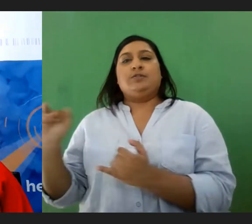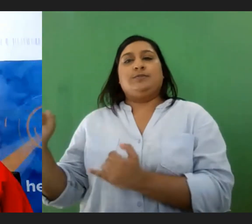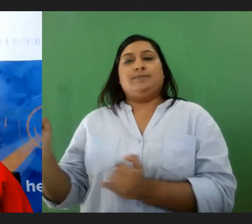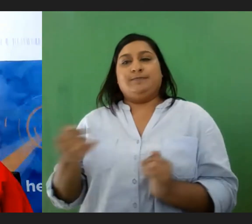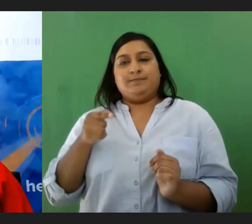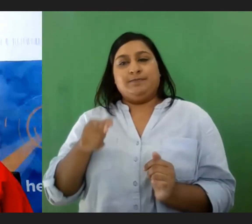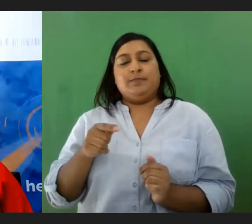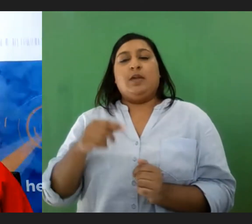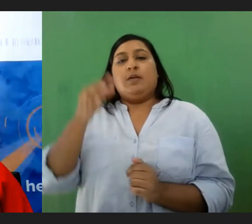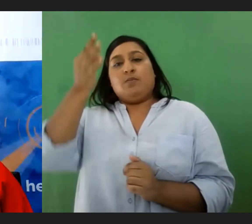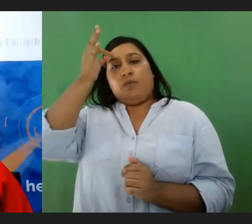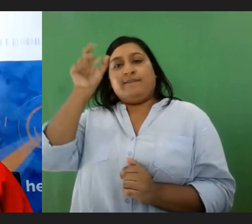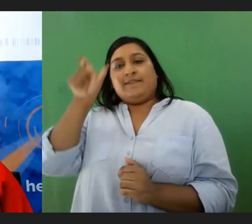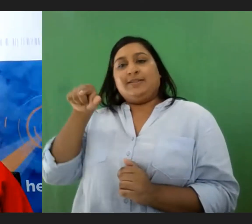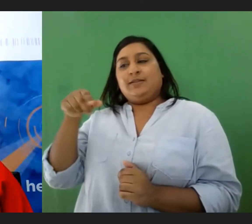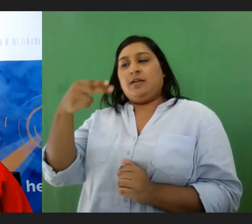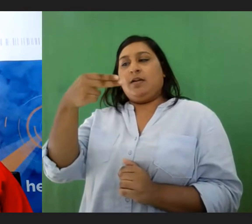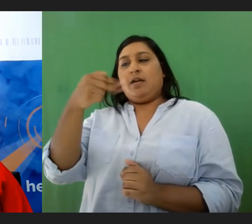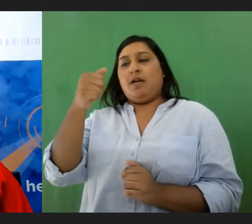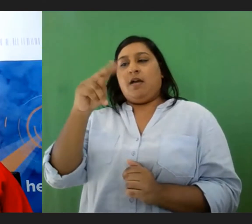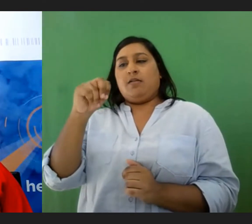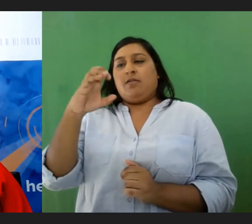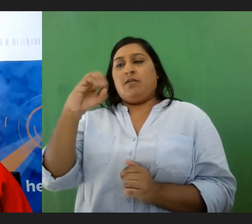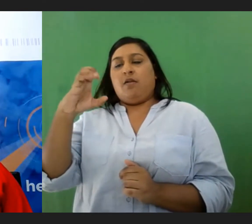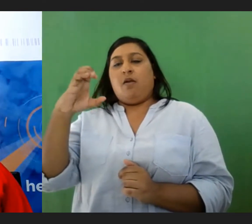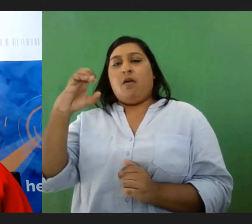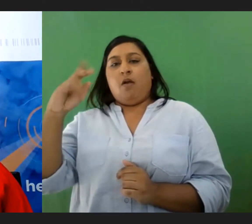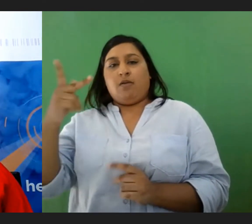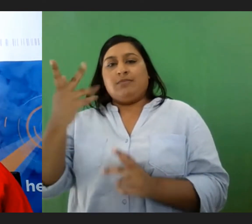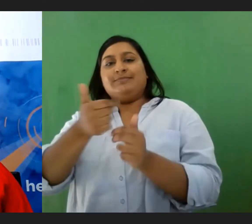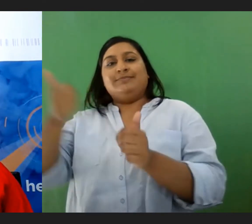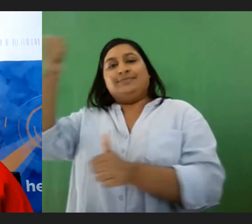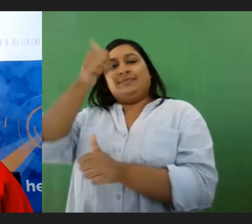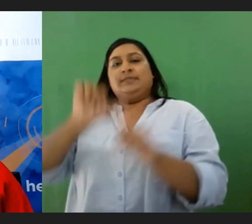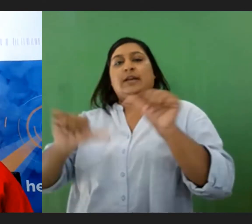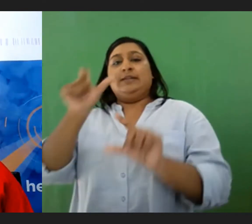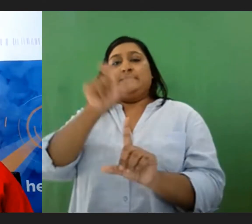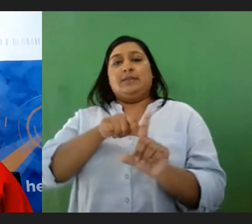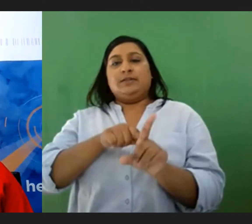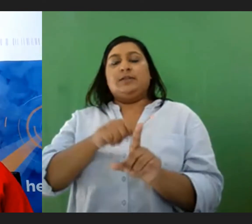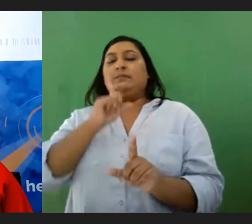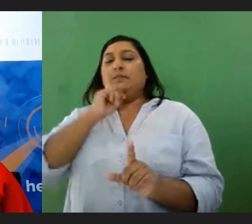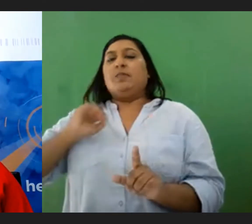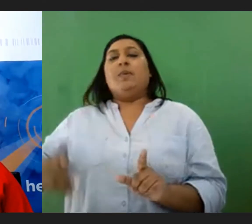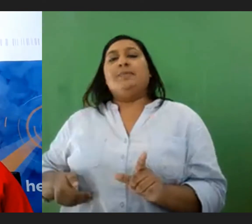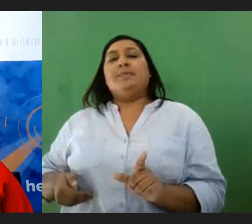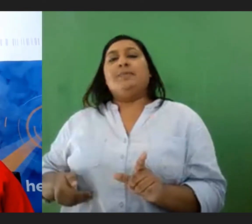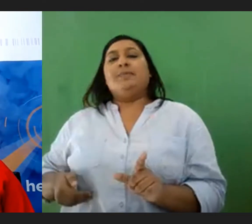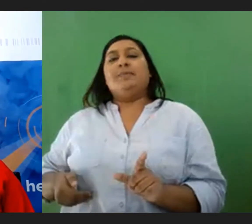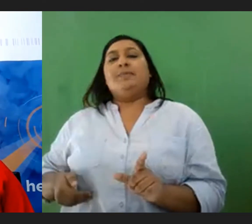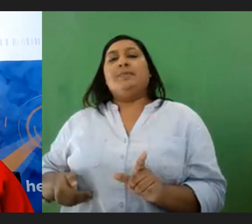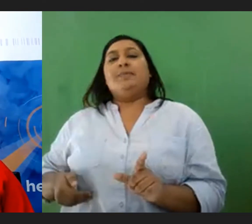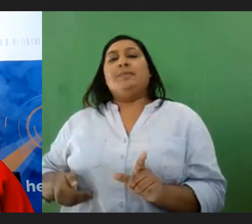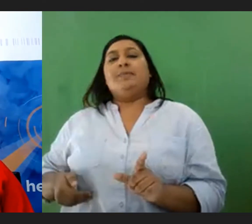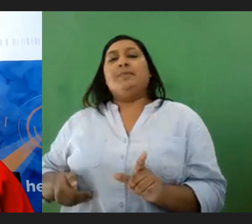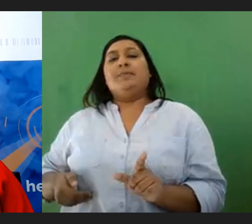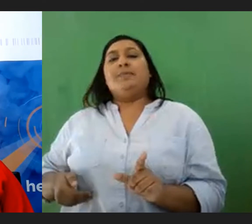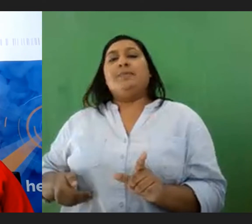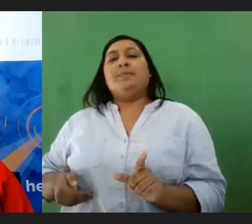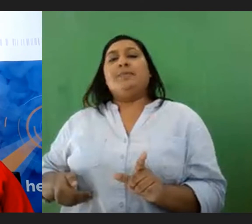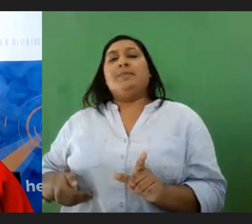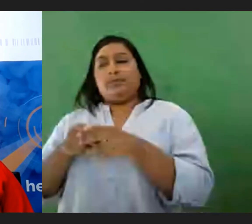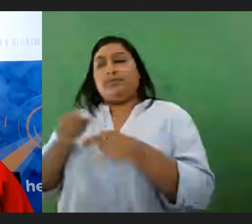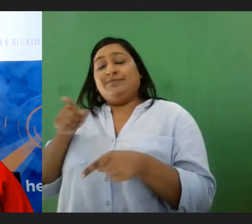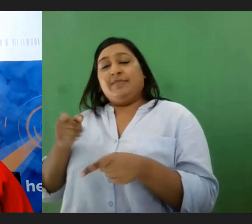is a senior specialist scientist at the Gender and Health Research Unit at the SAMRC. She